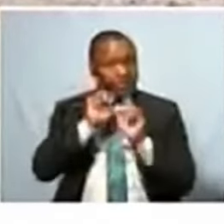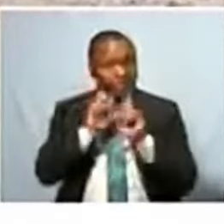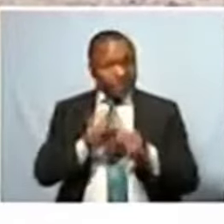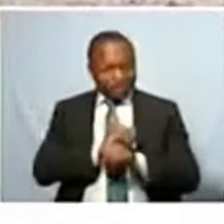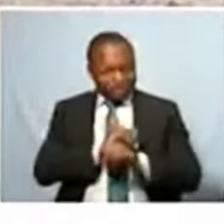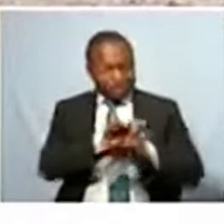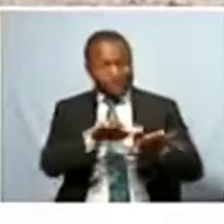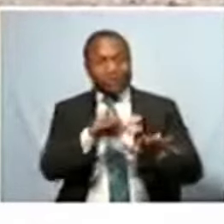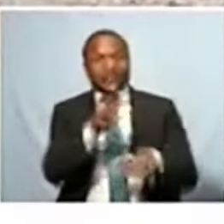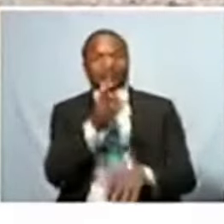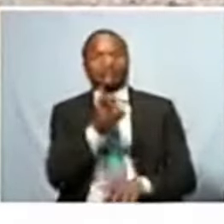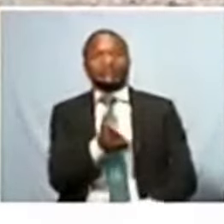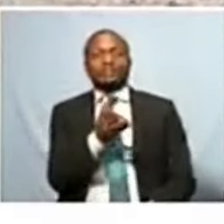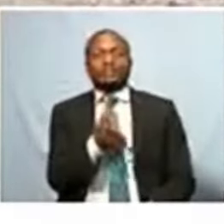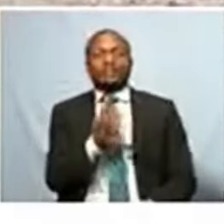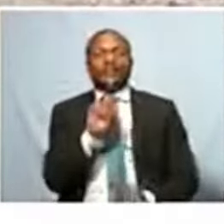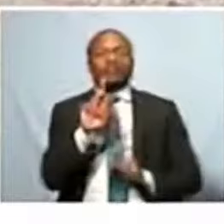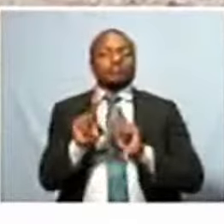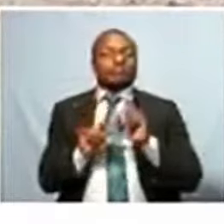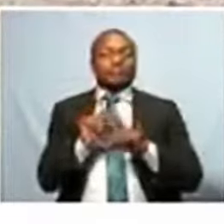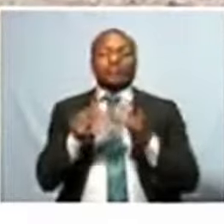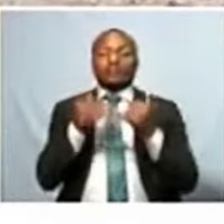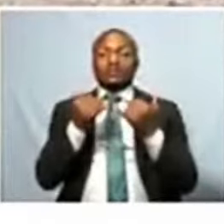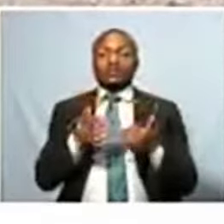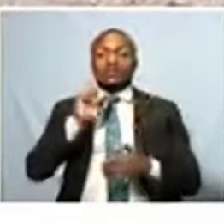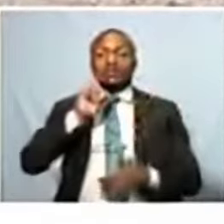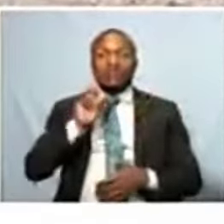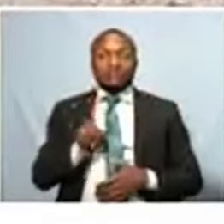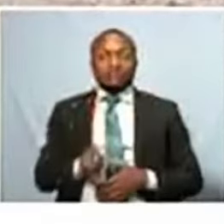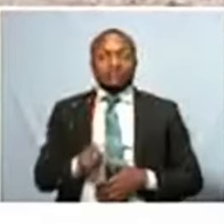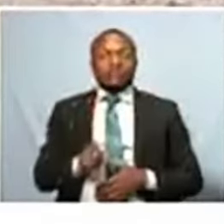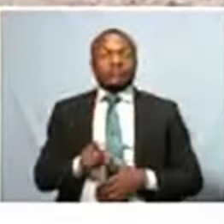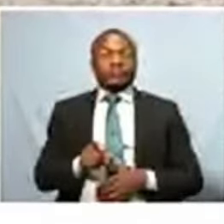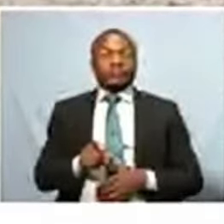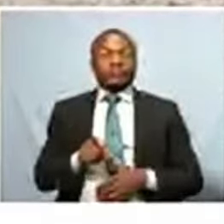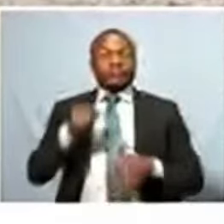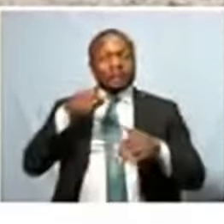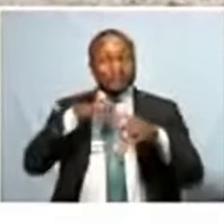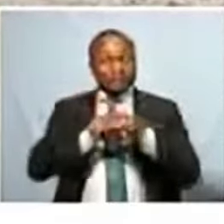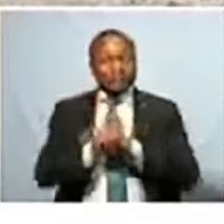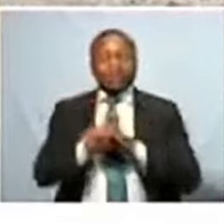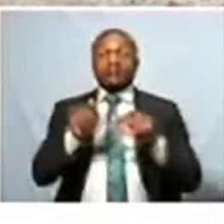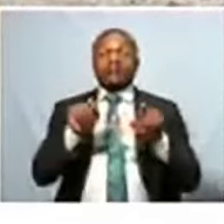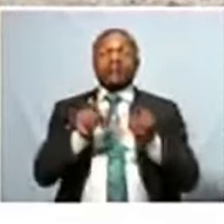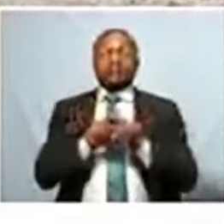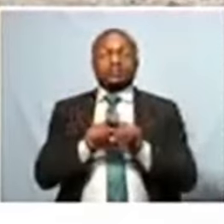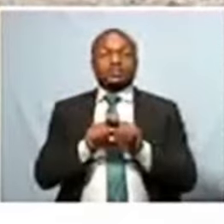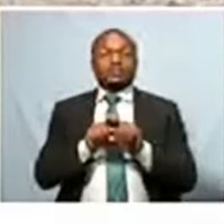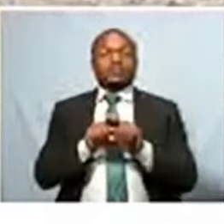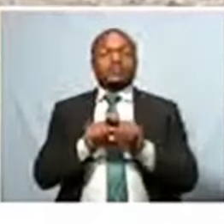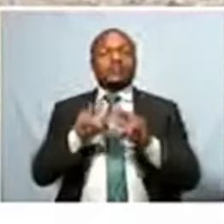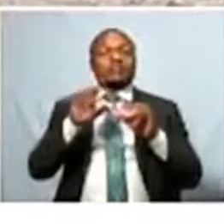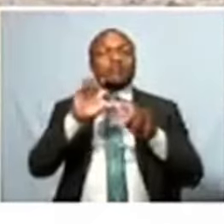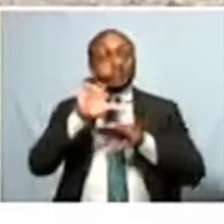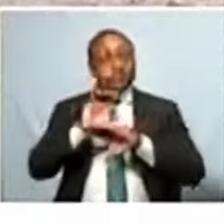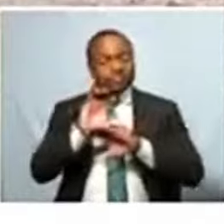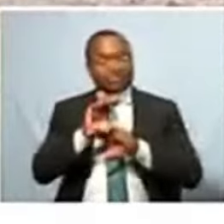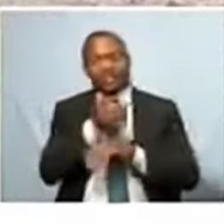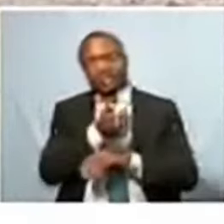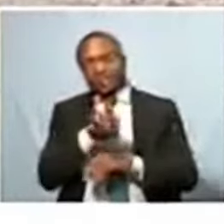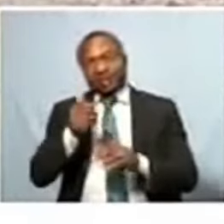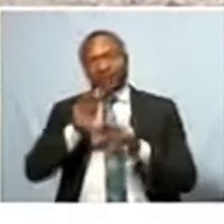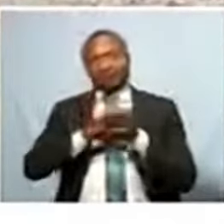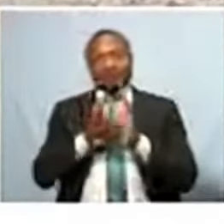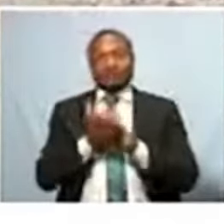domain, where people now who are supposed to enter the same temple, the same mosque, and many other,